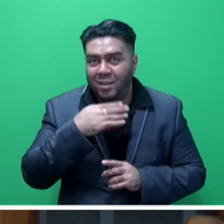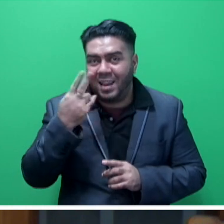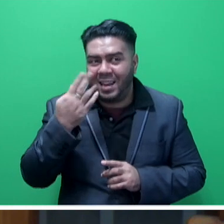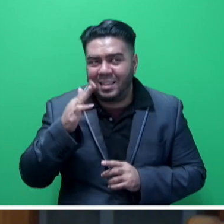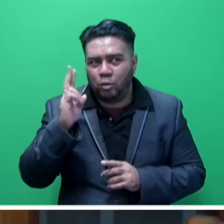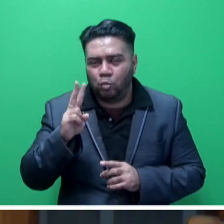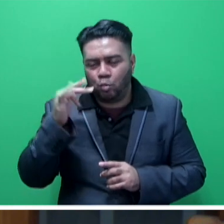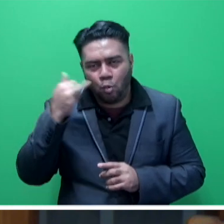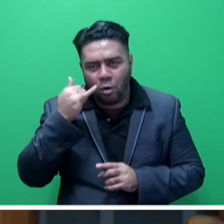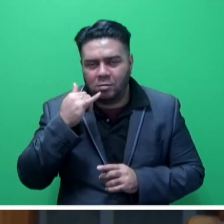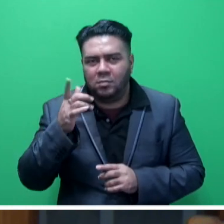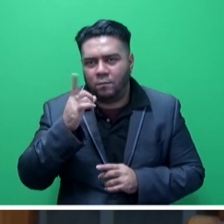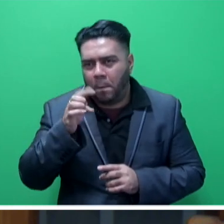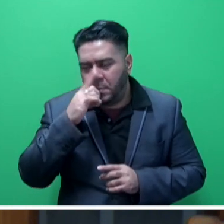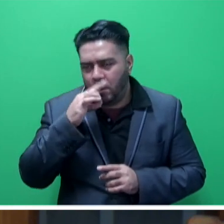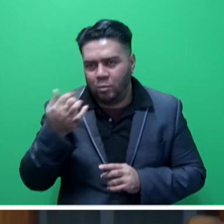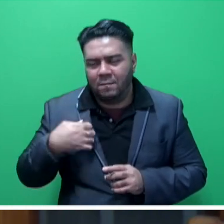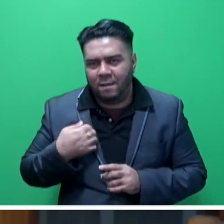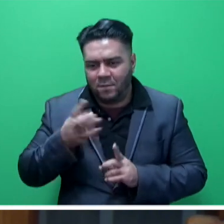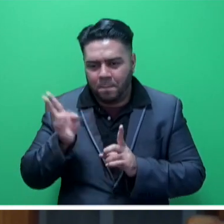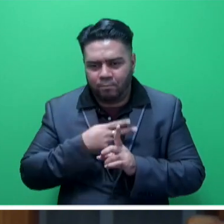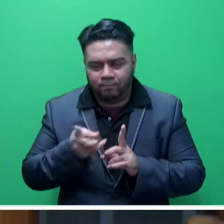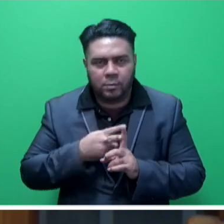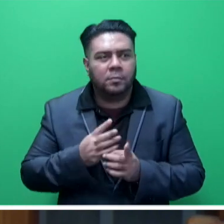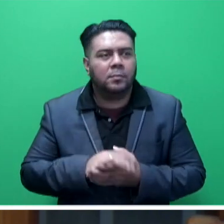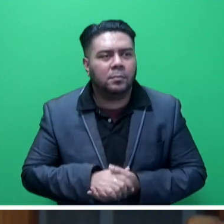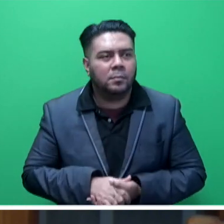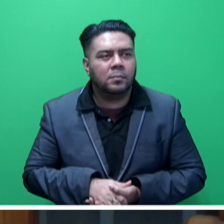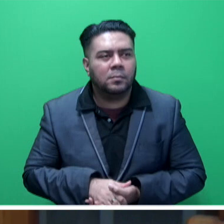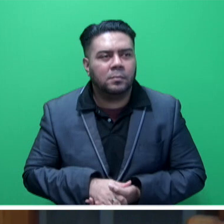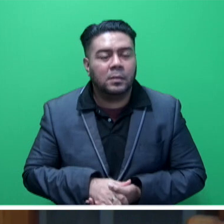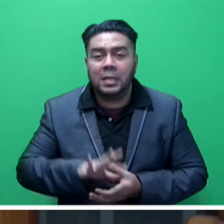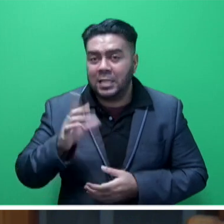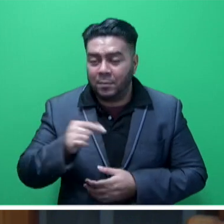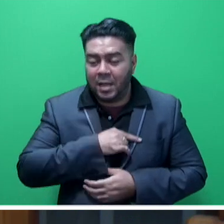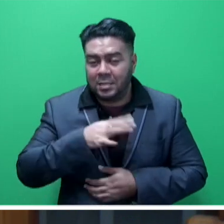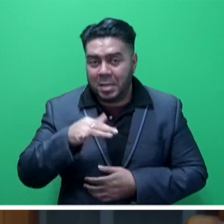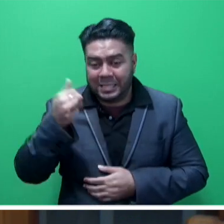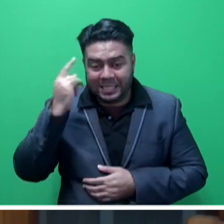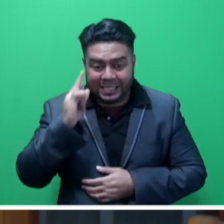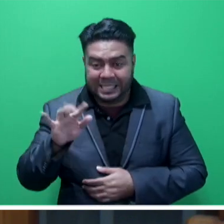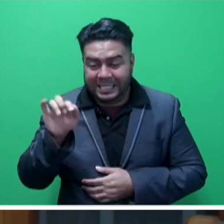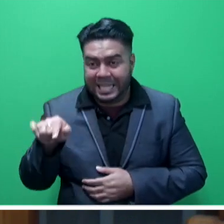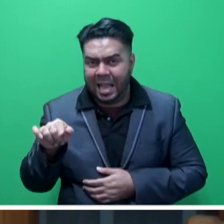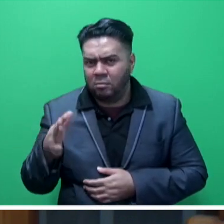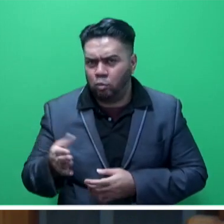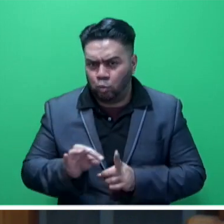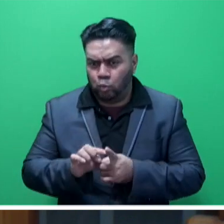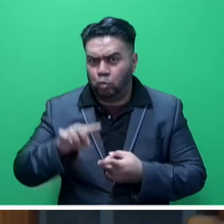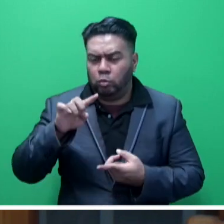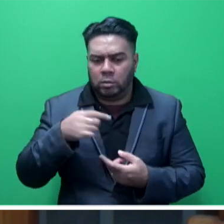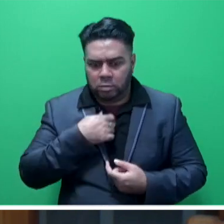Mr. Speaker, while some of us may see these increases as